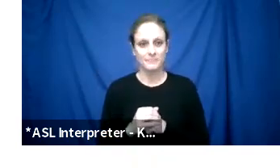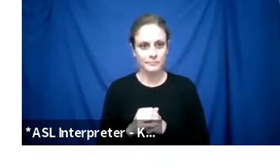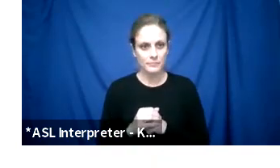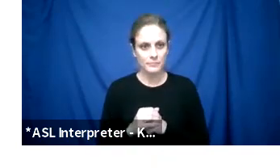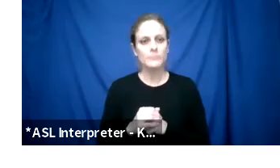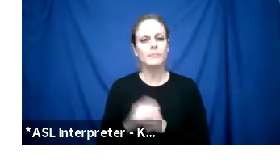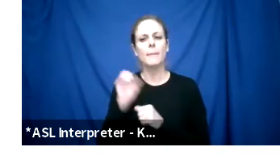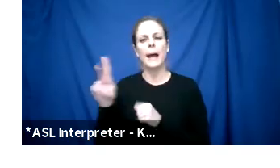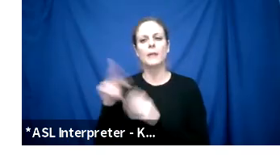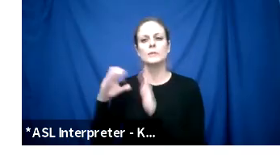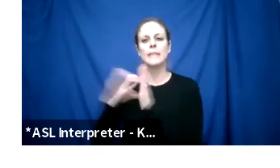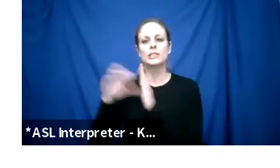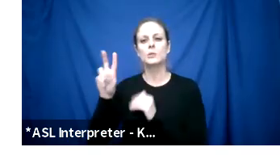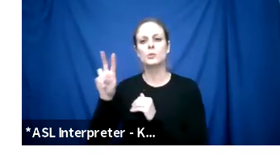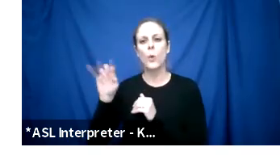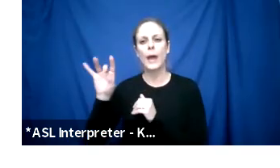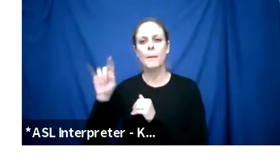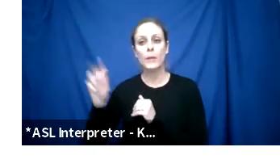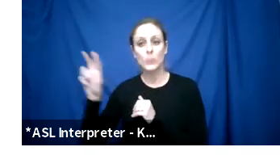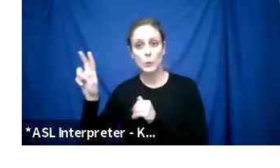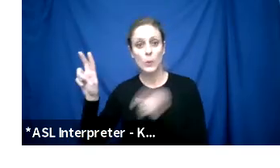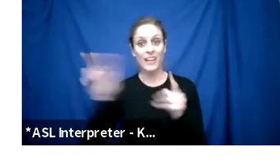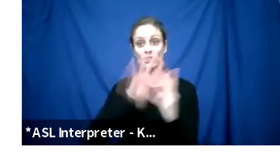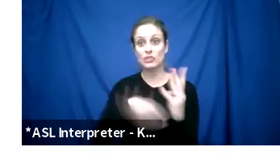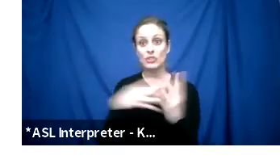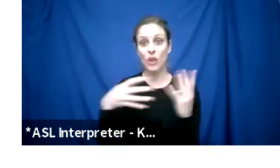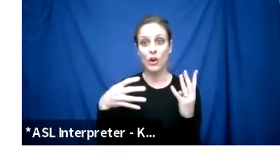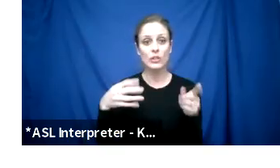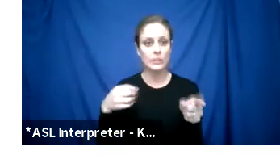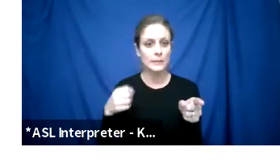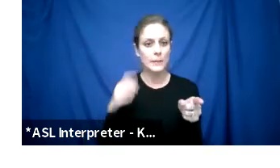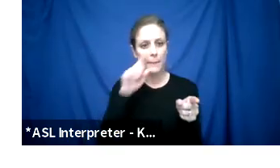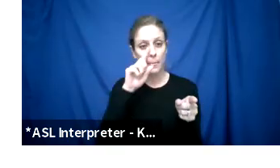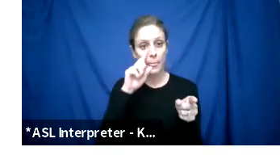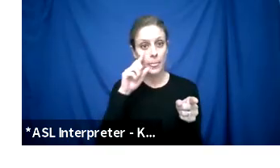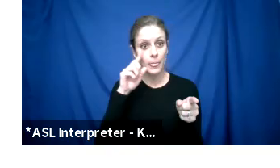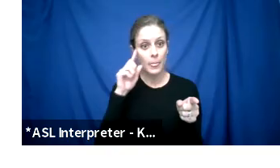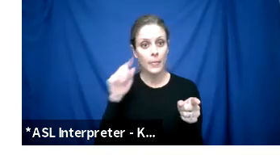208.2. And the chart gets you back to